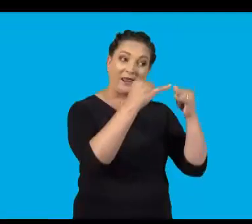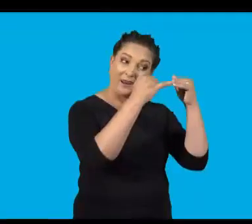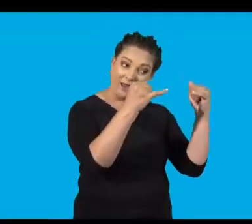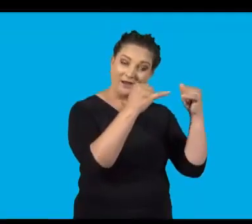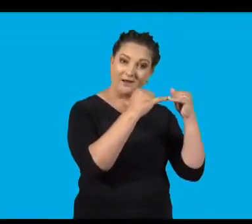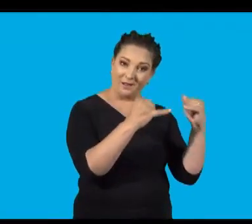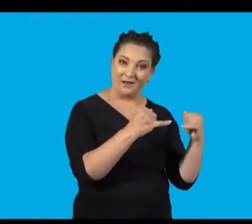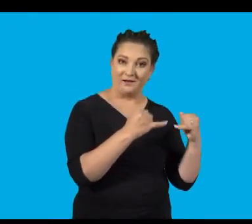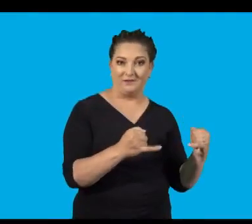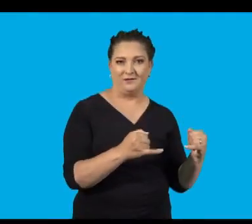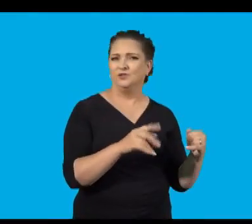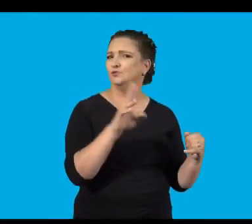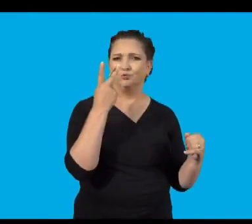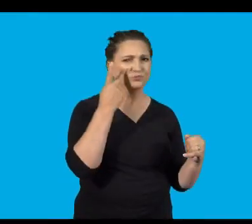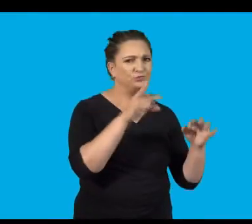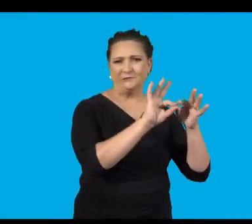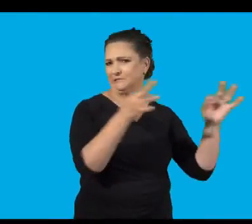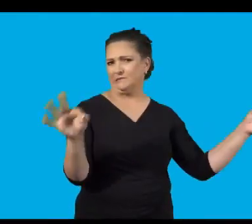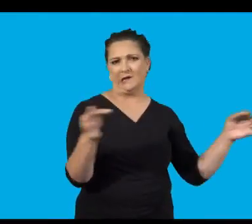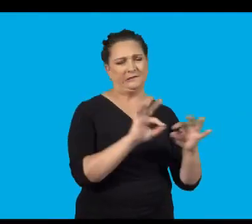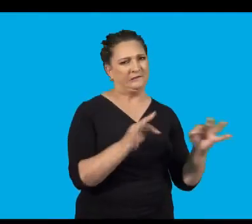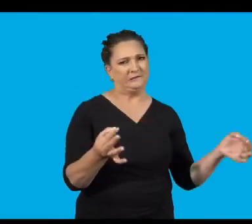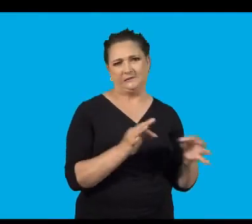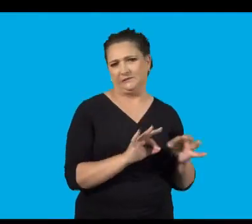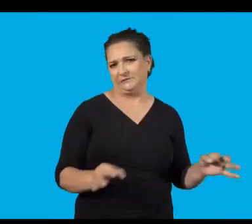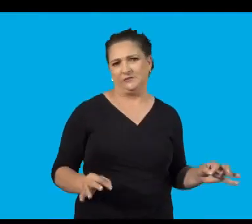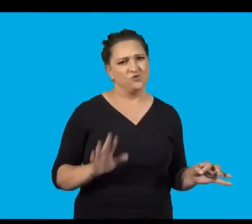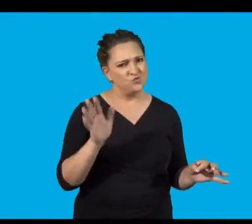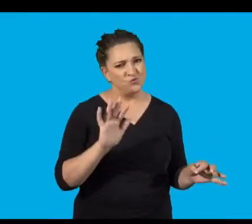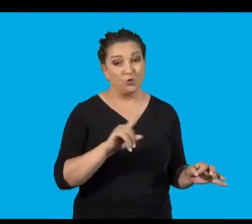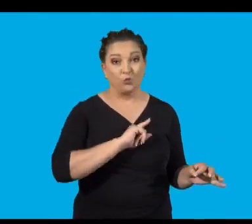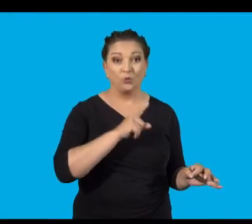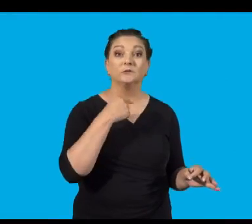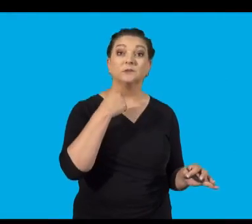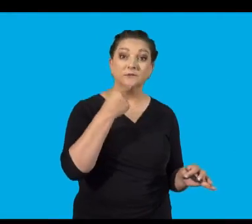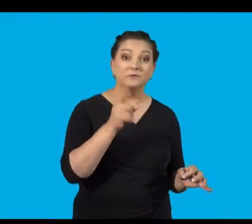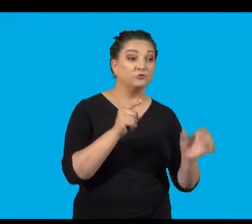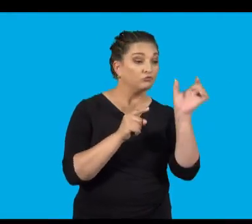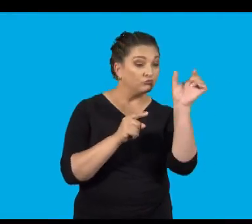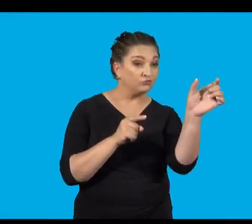for the singular form of the underlined words. So don't look at other words in the sentence.